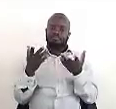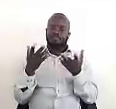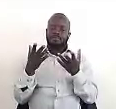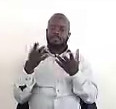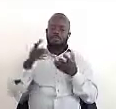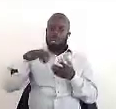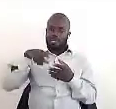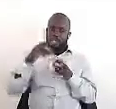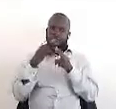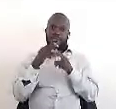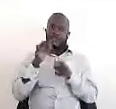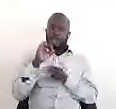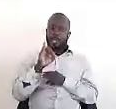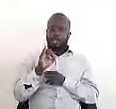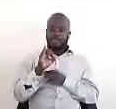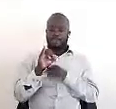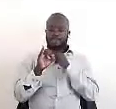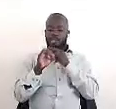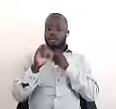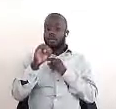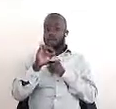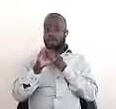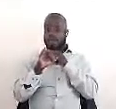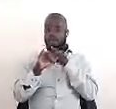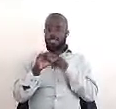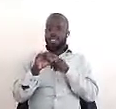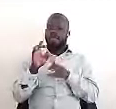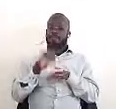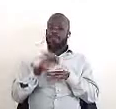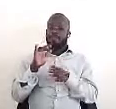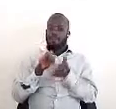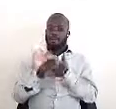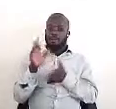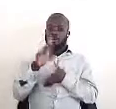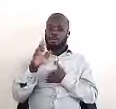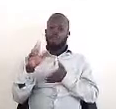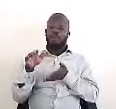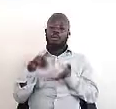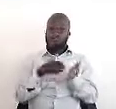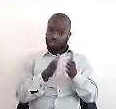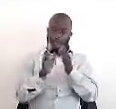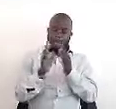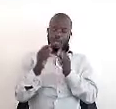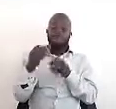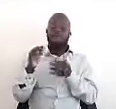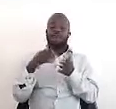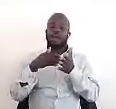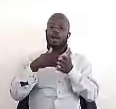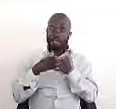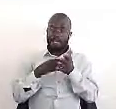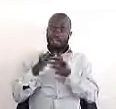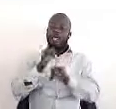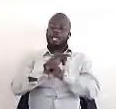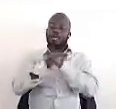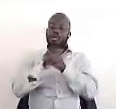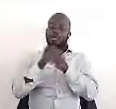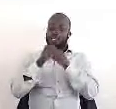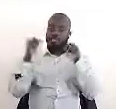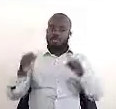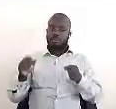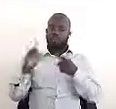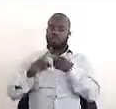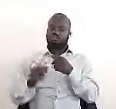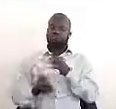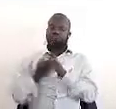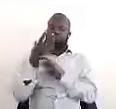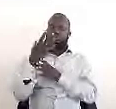I'll be referring to them as OIs. And these are infections that use the opportunity of a weakened immune